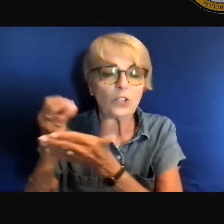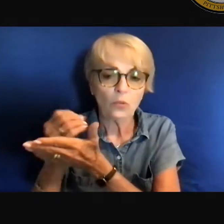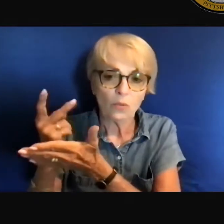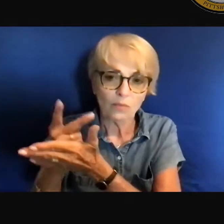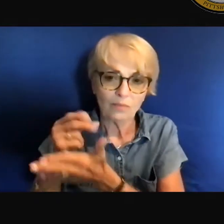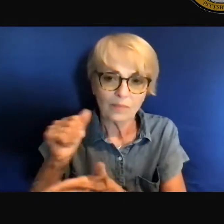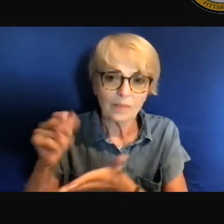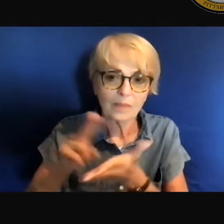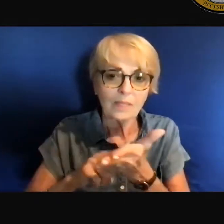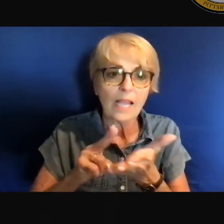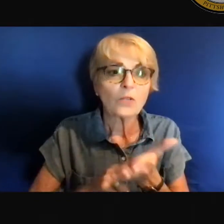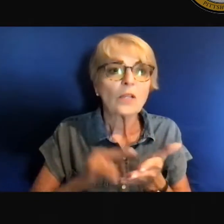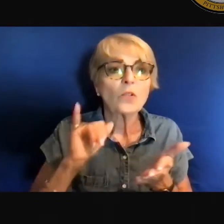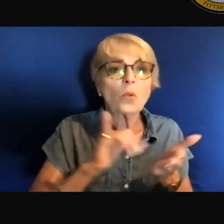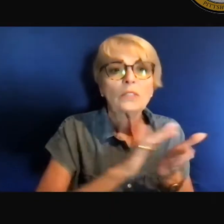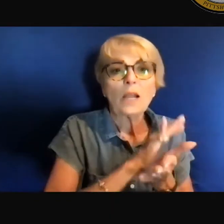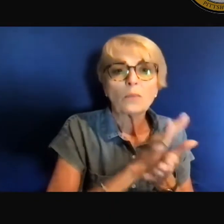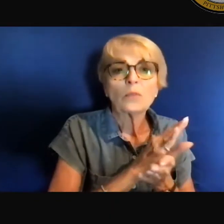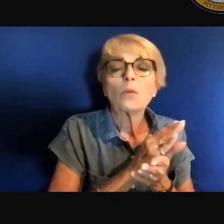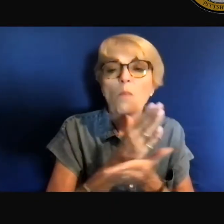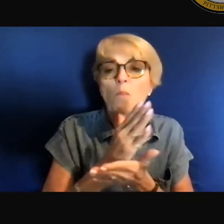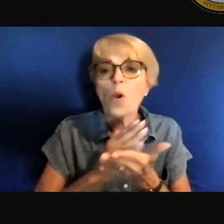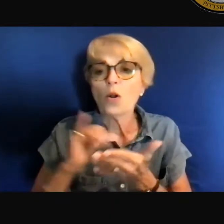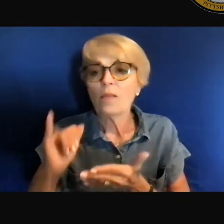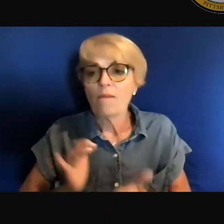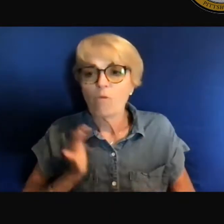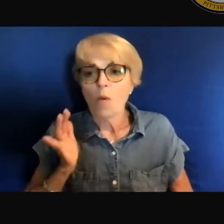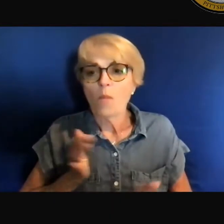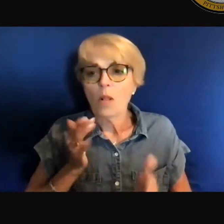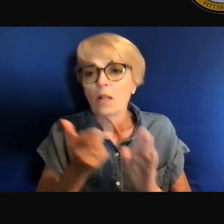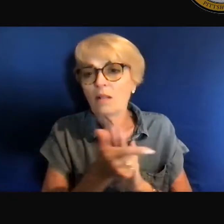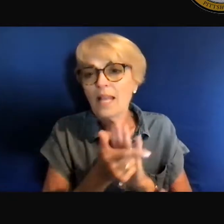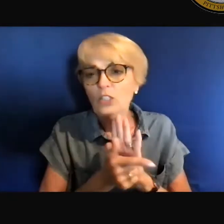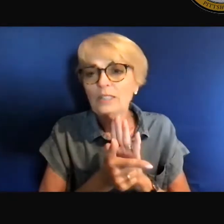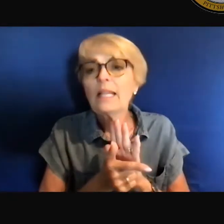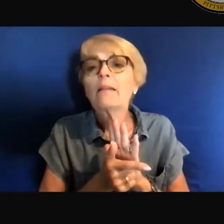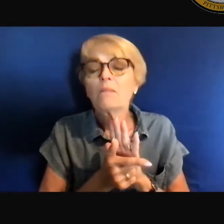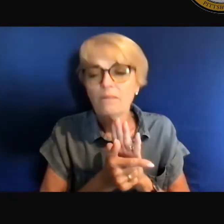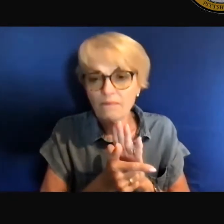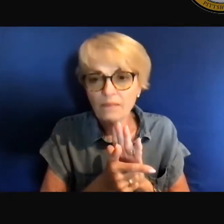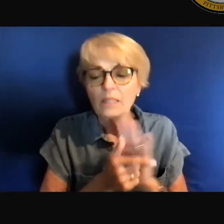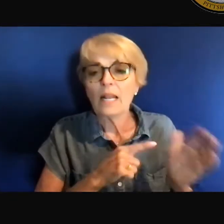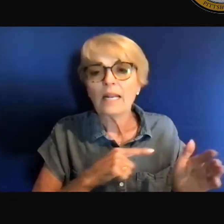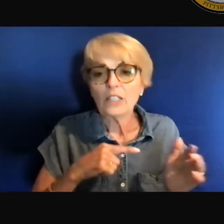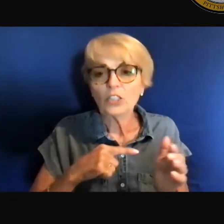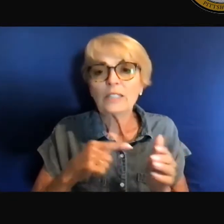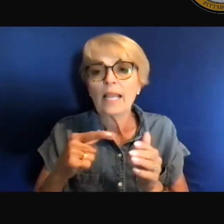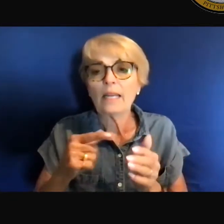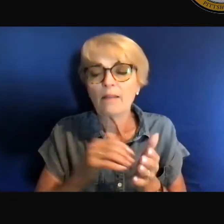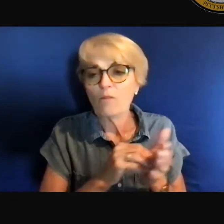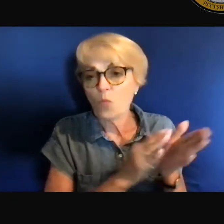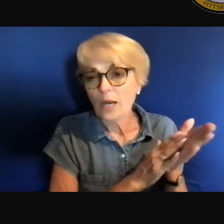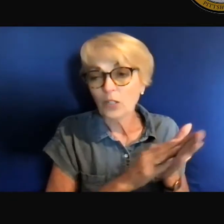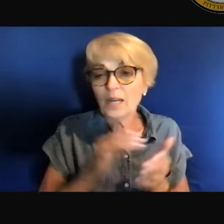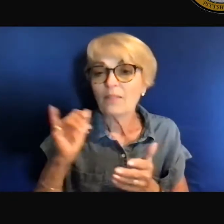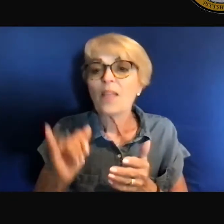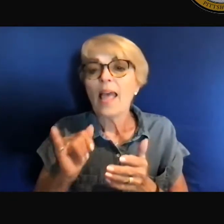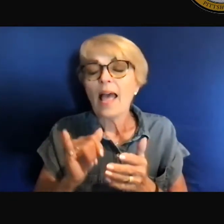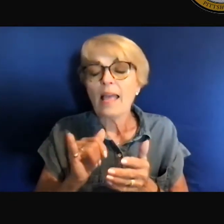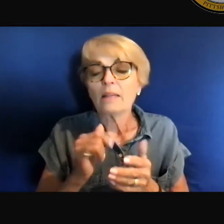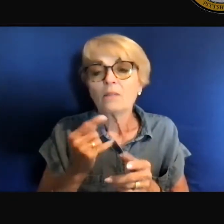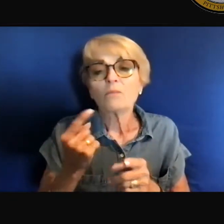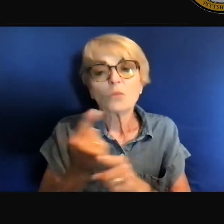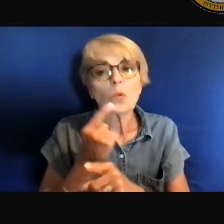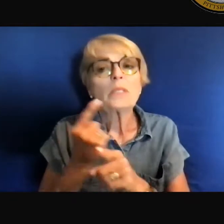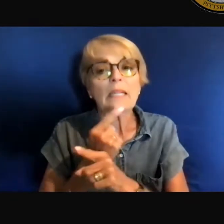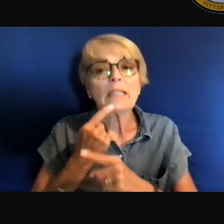Those documents are part of the formal legislative record, so that information at least is routinely disclosed when we're